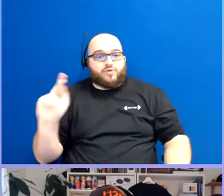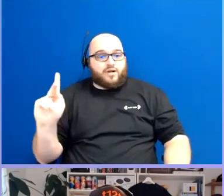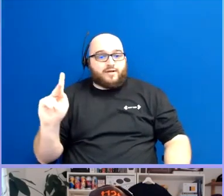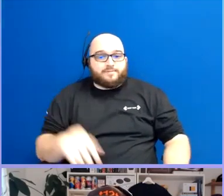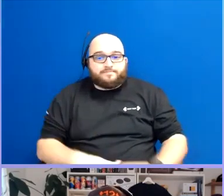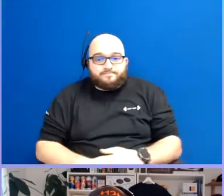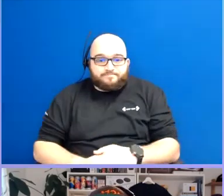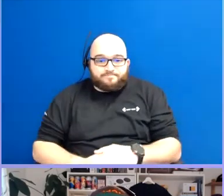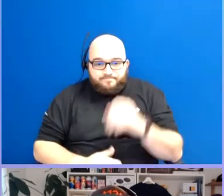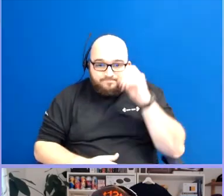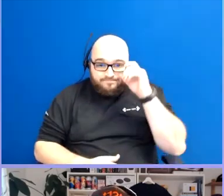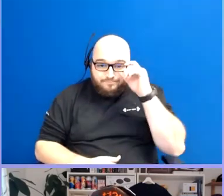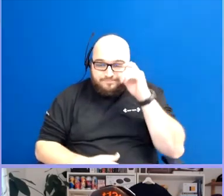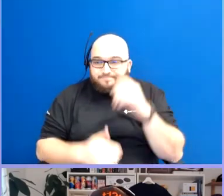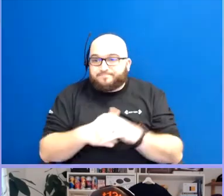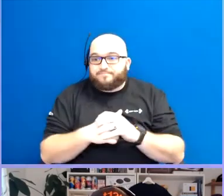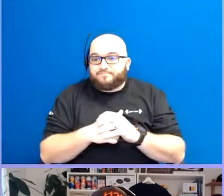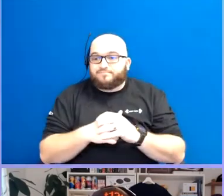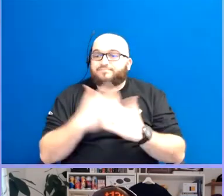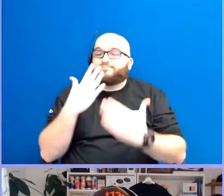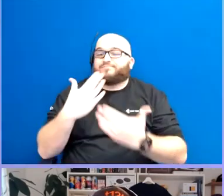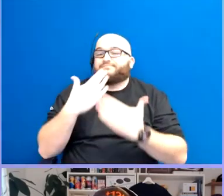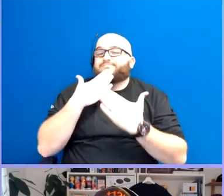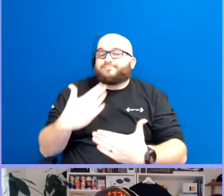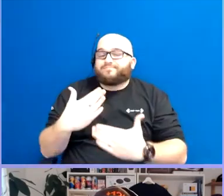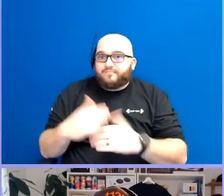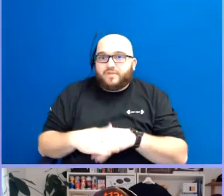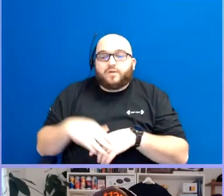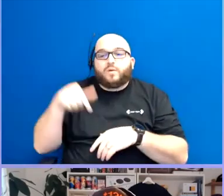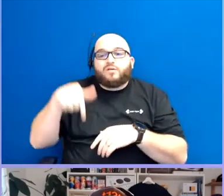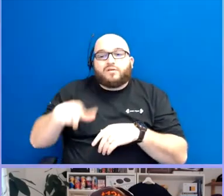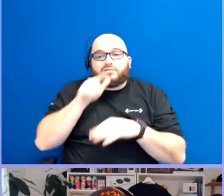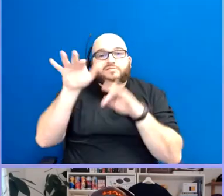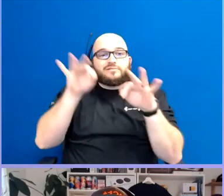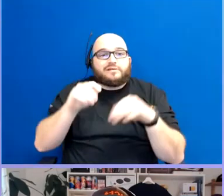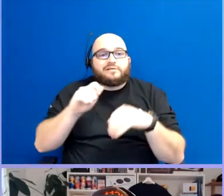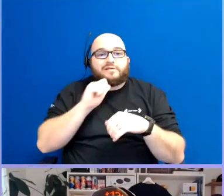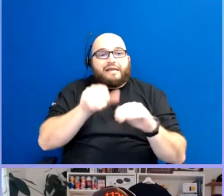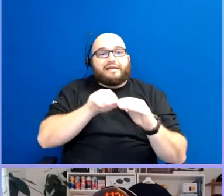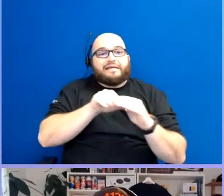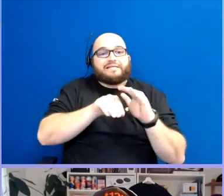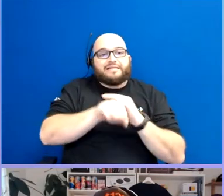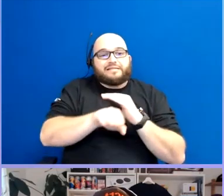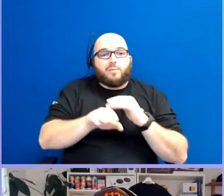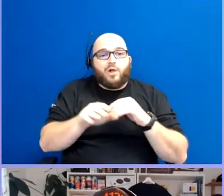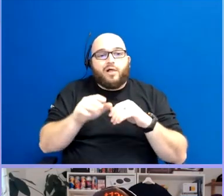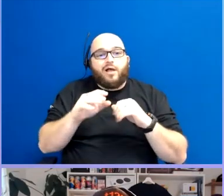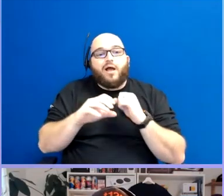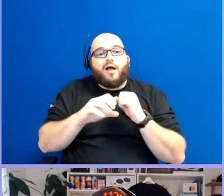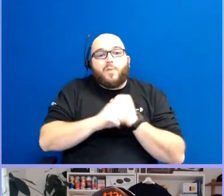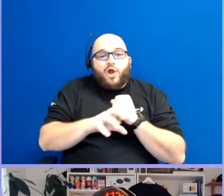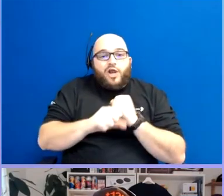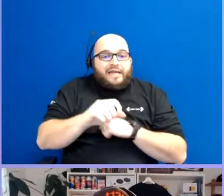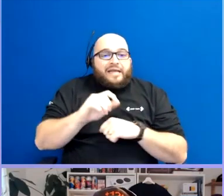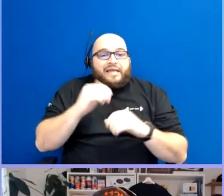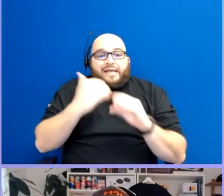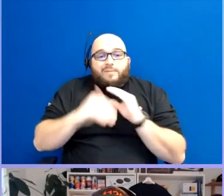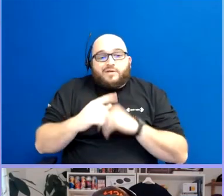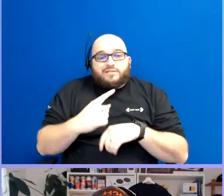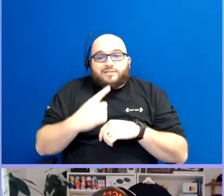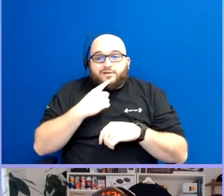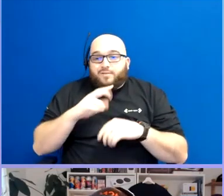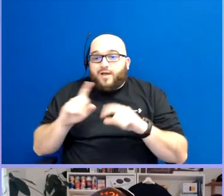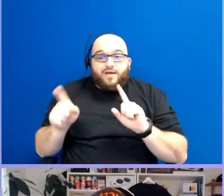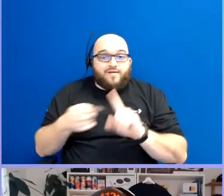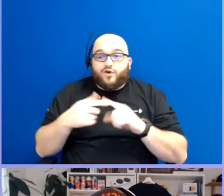Thank you very much. So this talk is called Inaccessible Marketing Emails Suck. And on my first slide here,